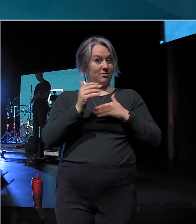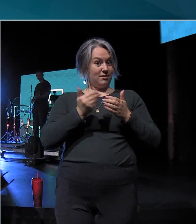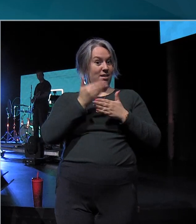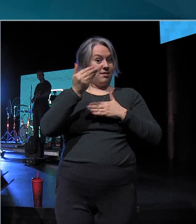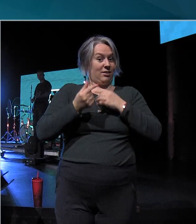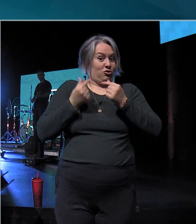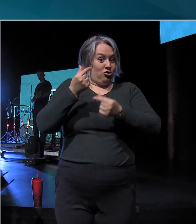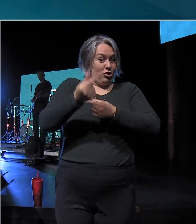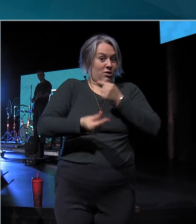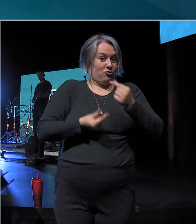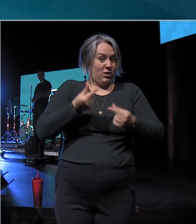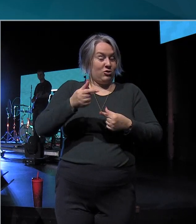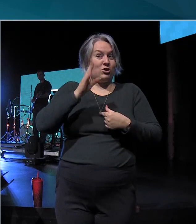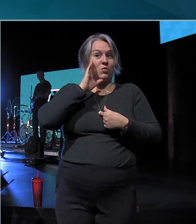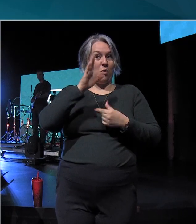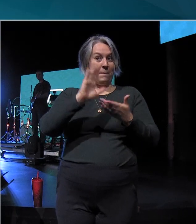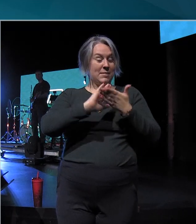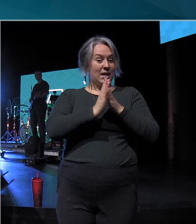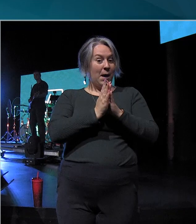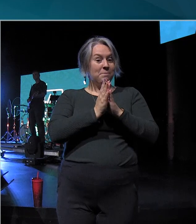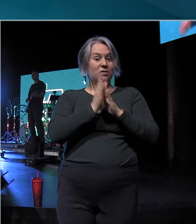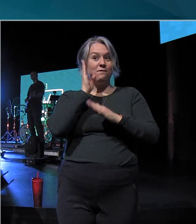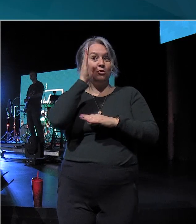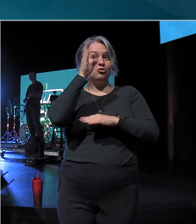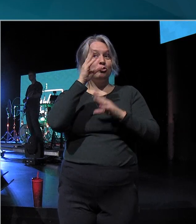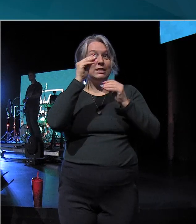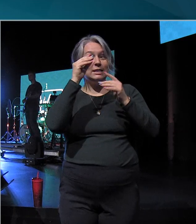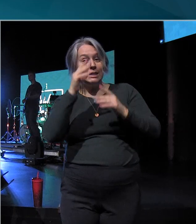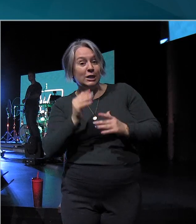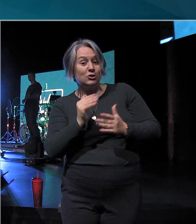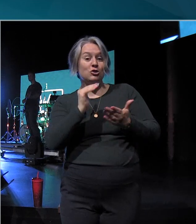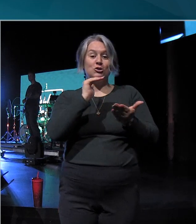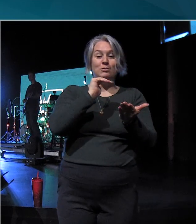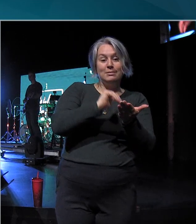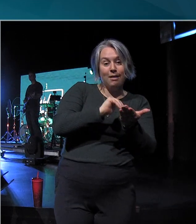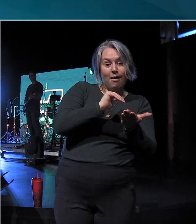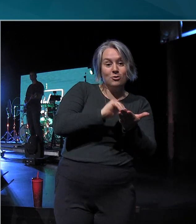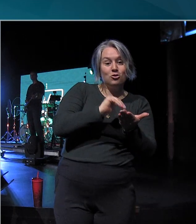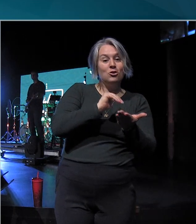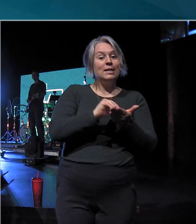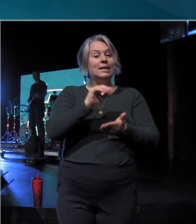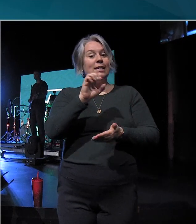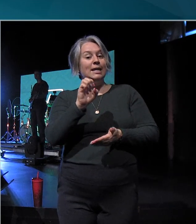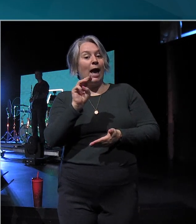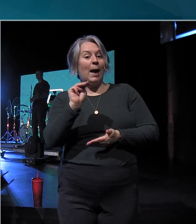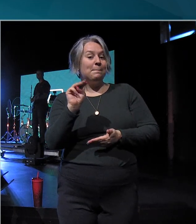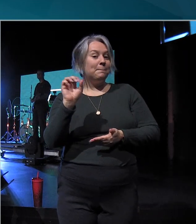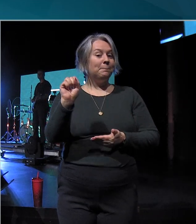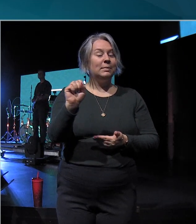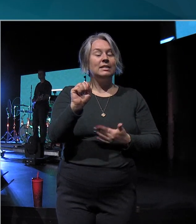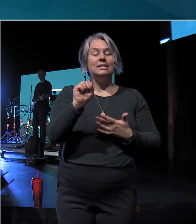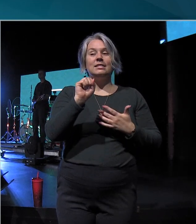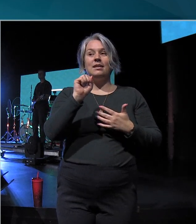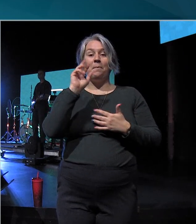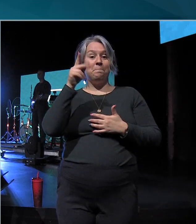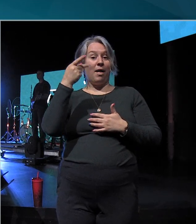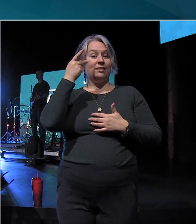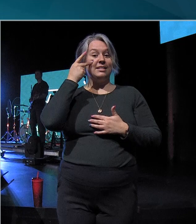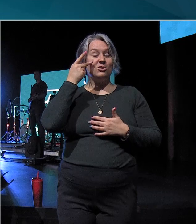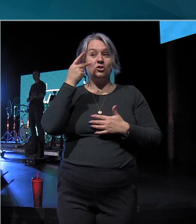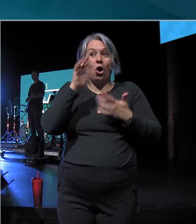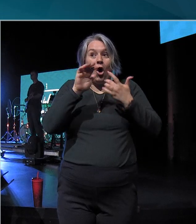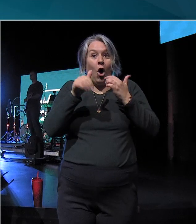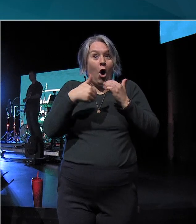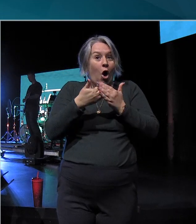we're gonna rise up and see future educators, future doctors, future first responders, future politicians in the name of